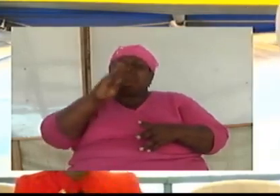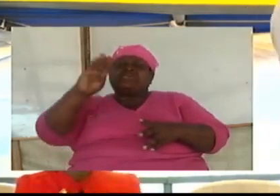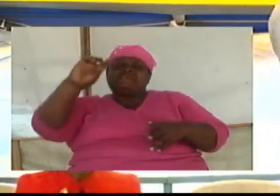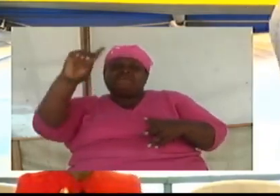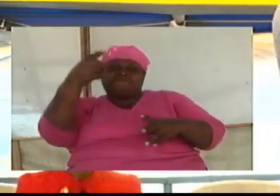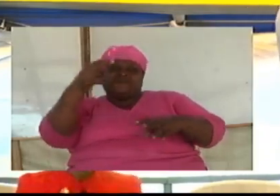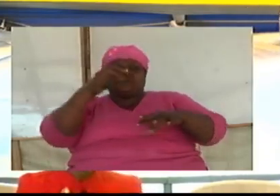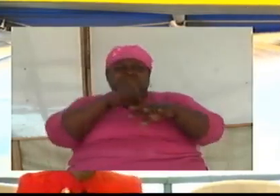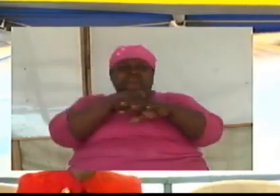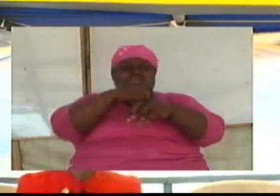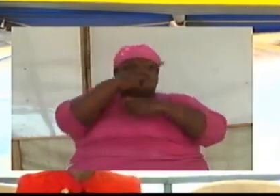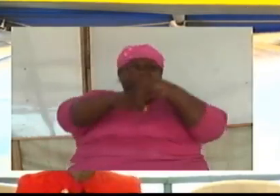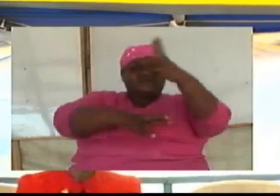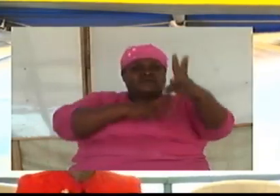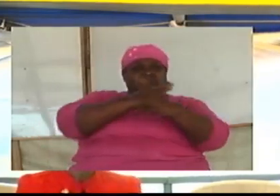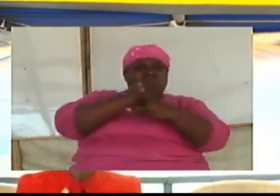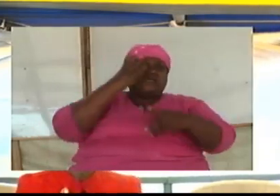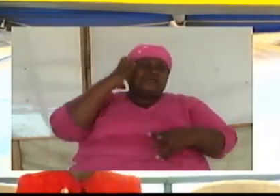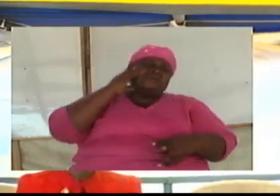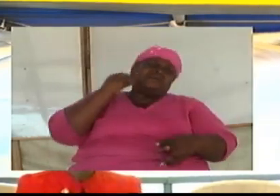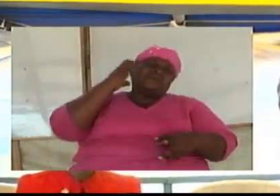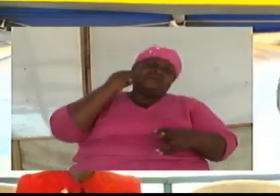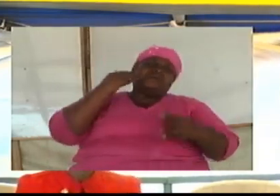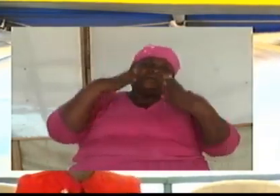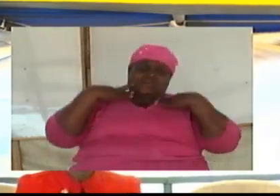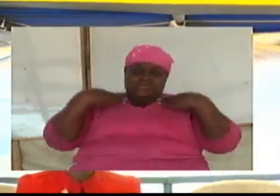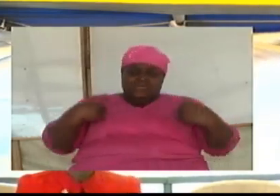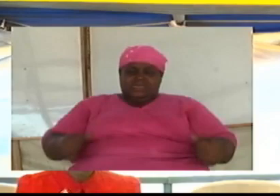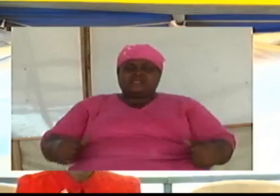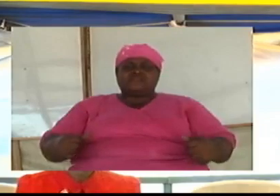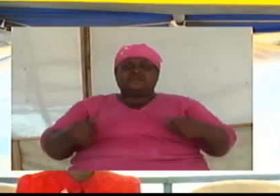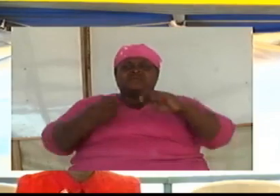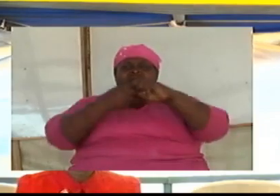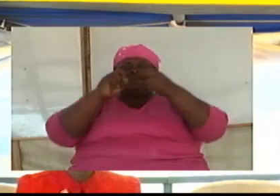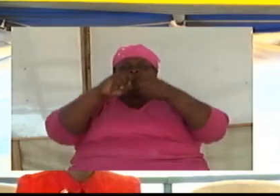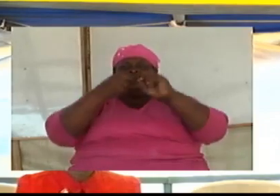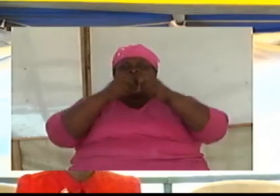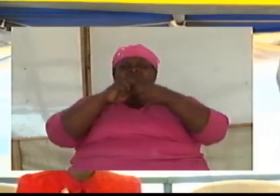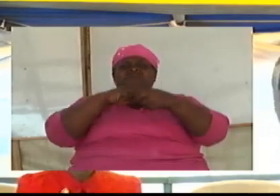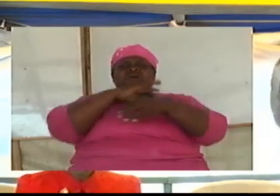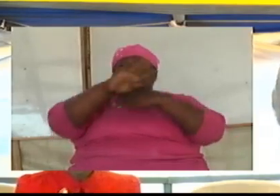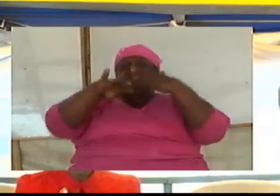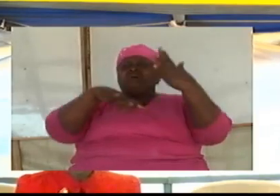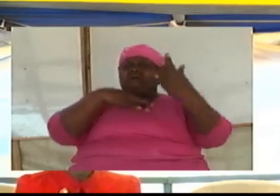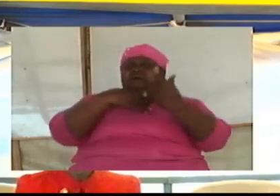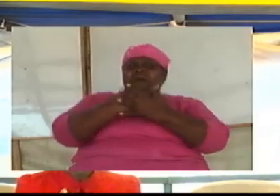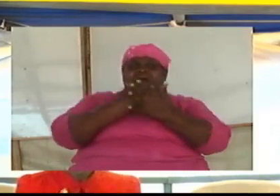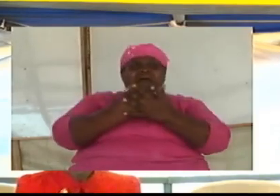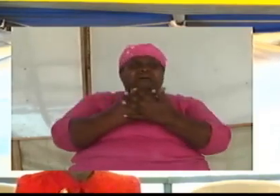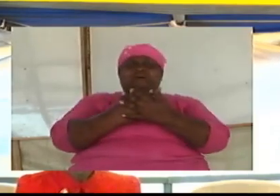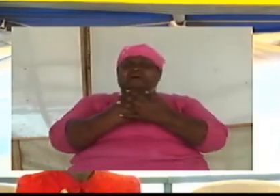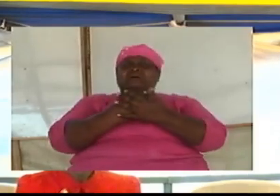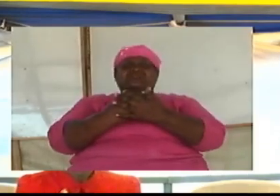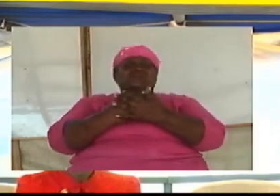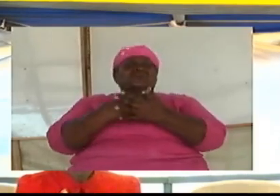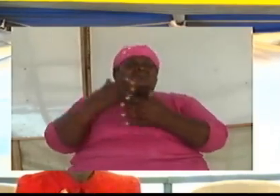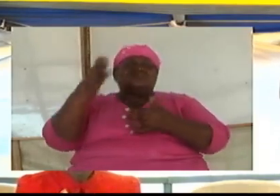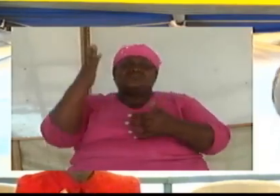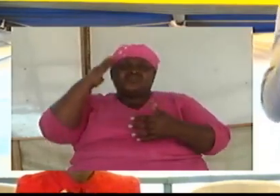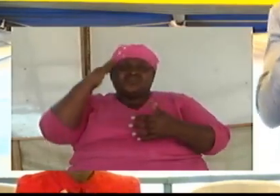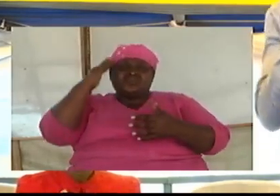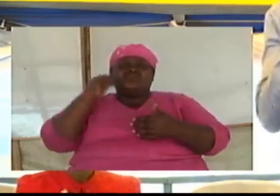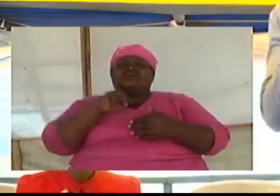has experienced a health crisis. Praise the Lord. We are all familiar with the HIV AIDS,